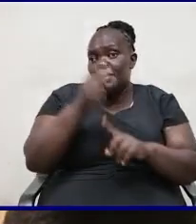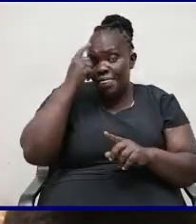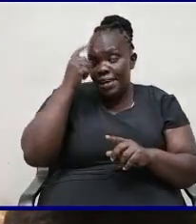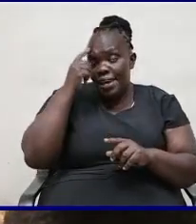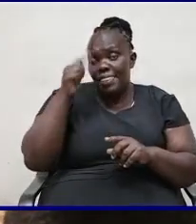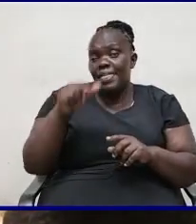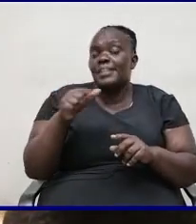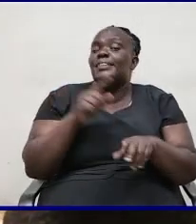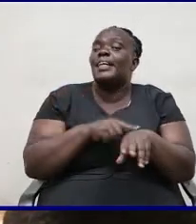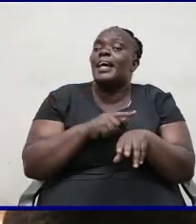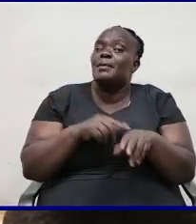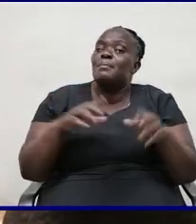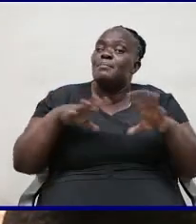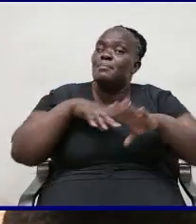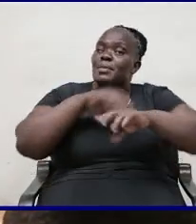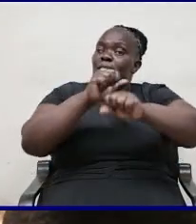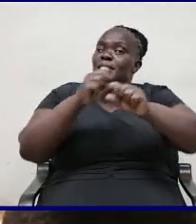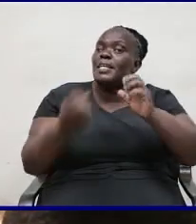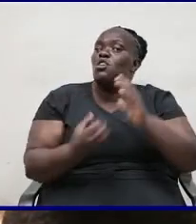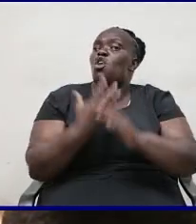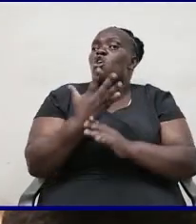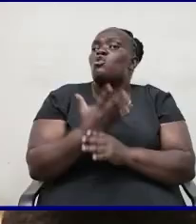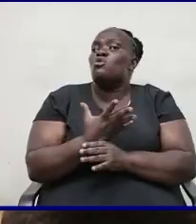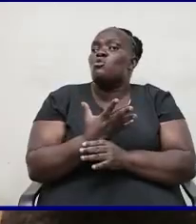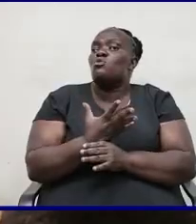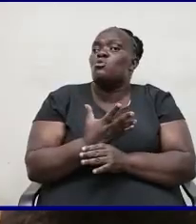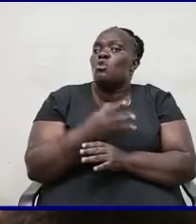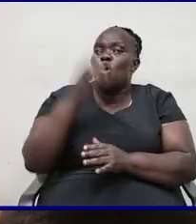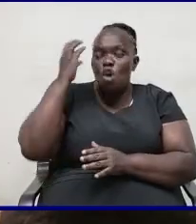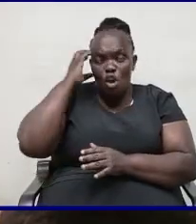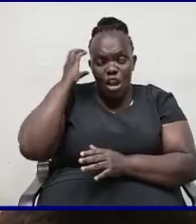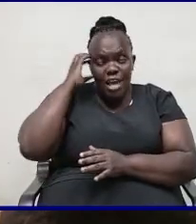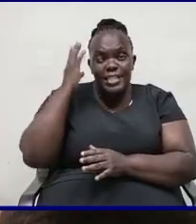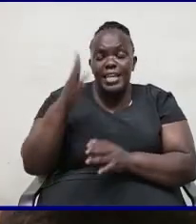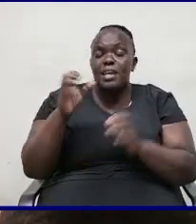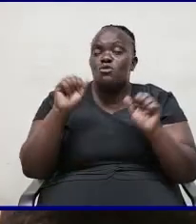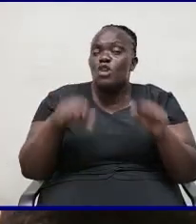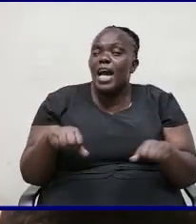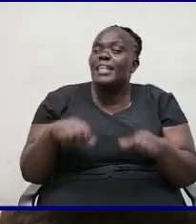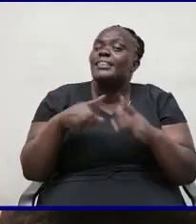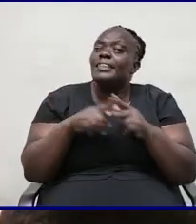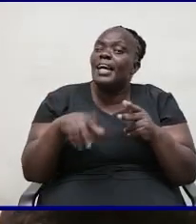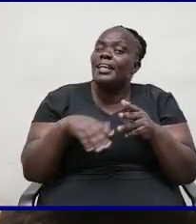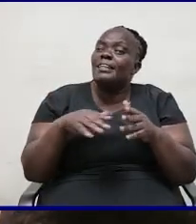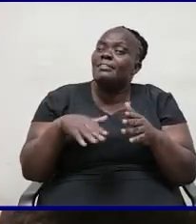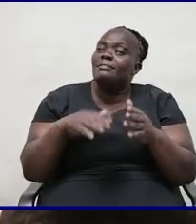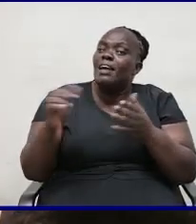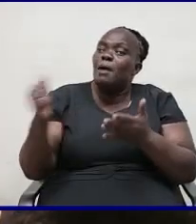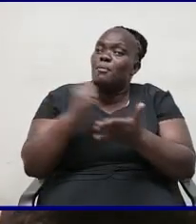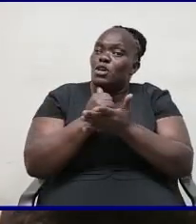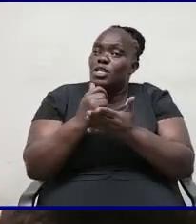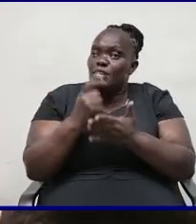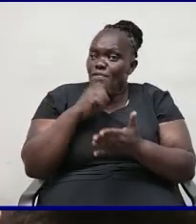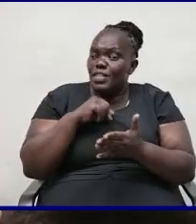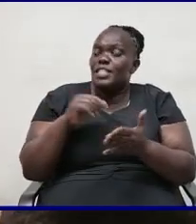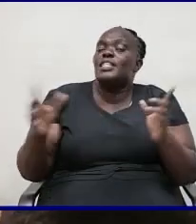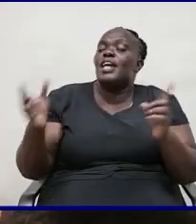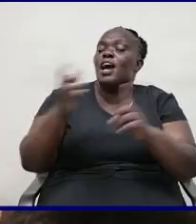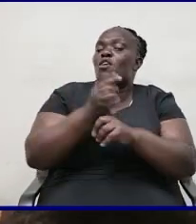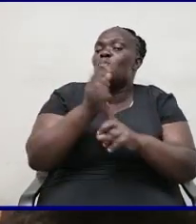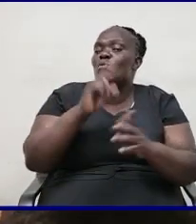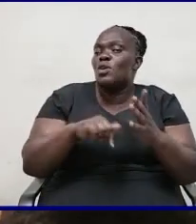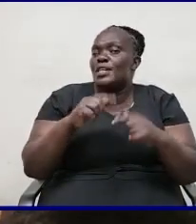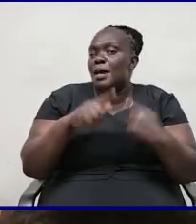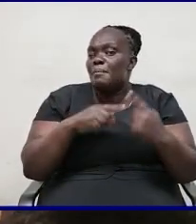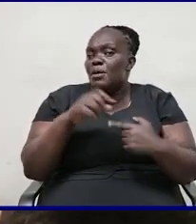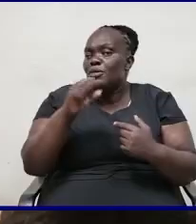at that point, the president actually launched a care, an hotel college there. Yes. So maybe you can start how, after you're appointed, what have you been able to do so far? What